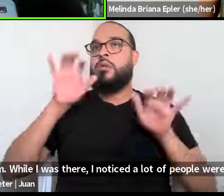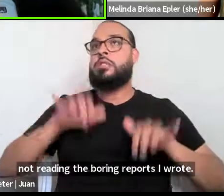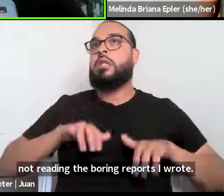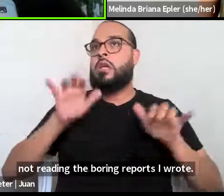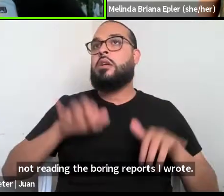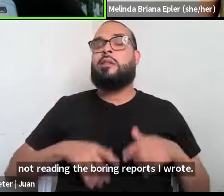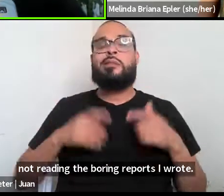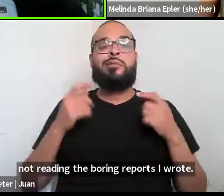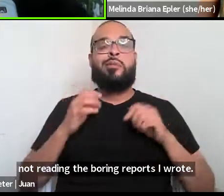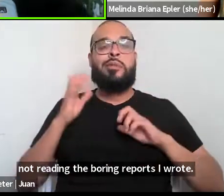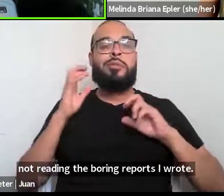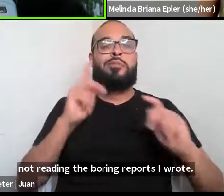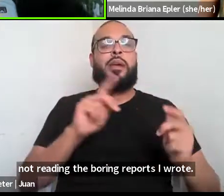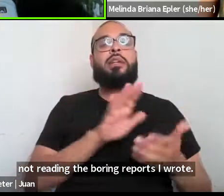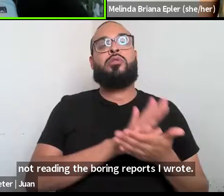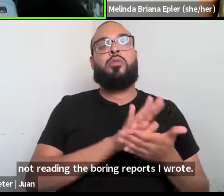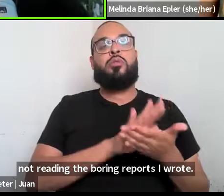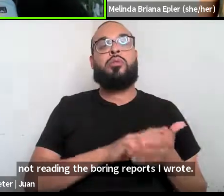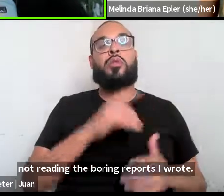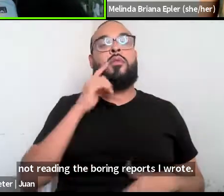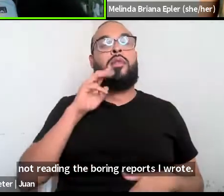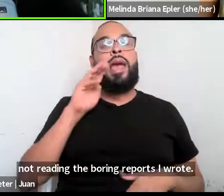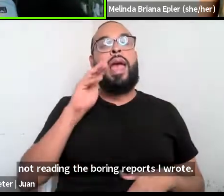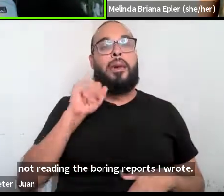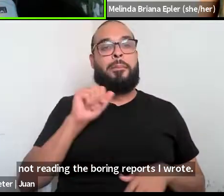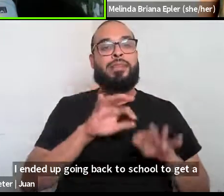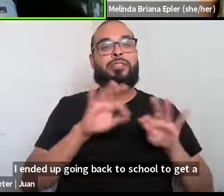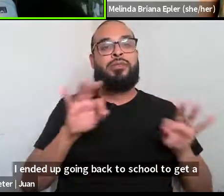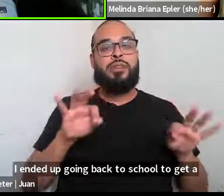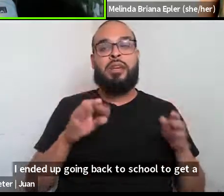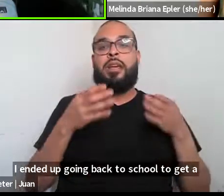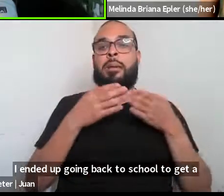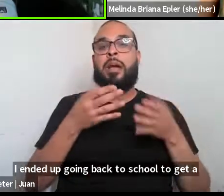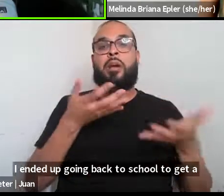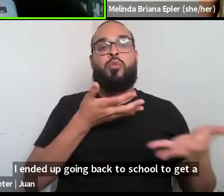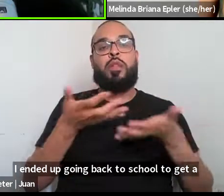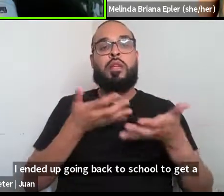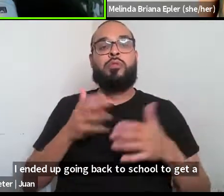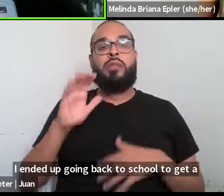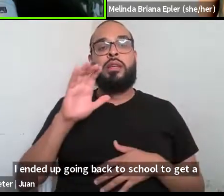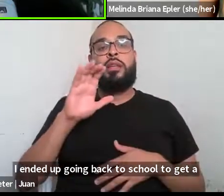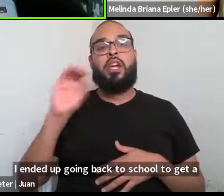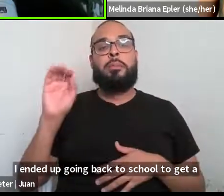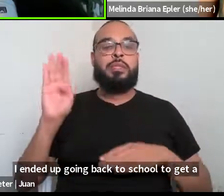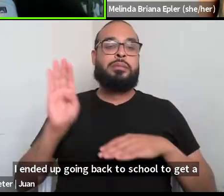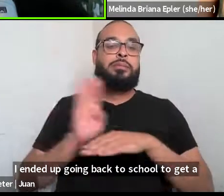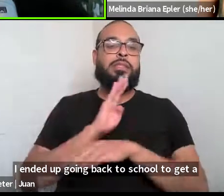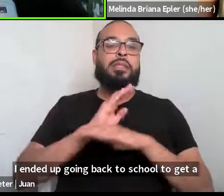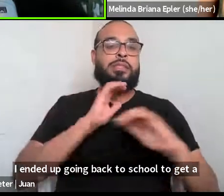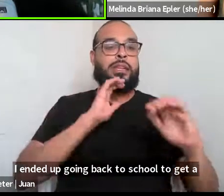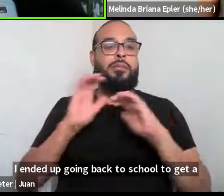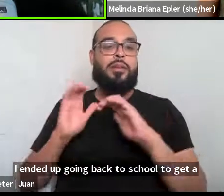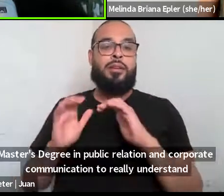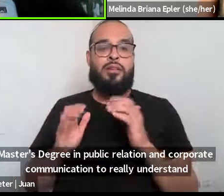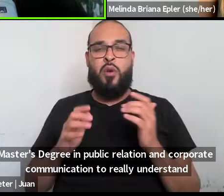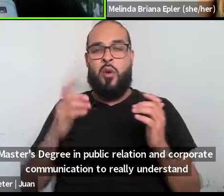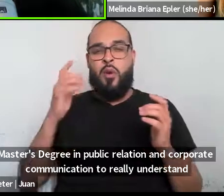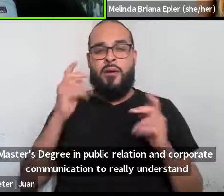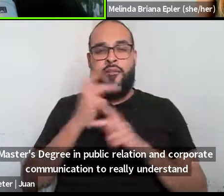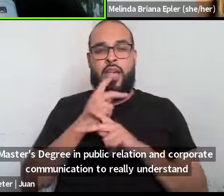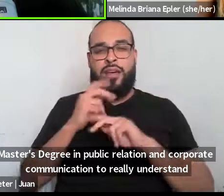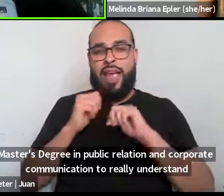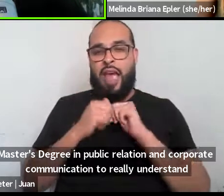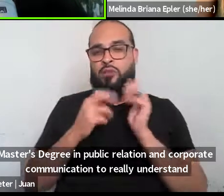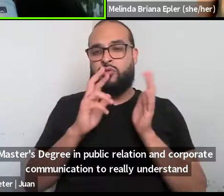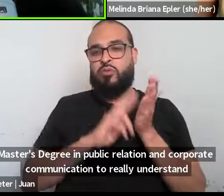a master's in public relations and corporate communications to really understand, like, how do you make research interesting to people